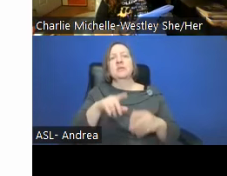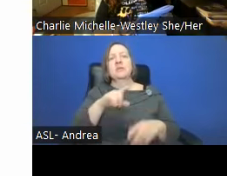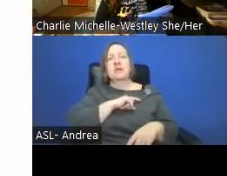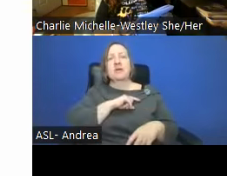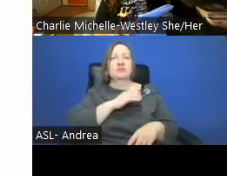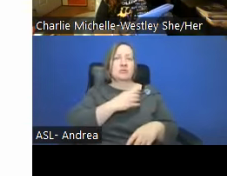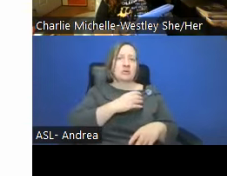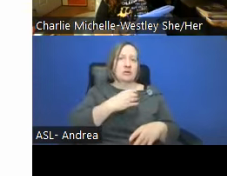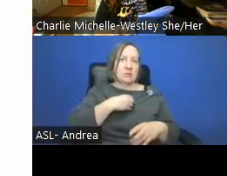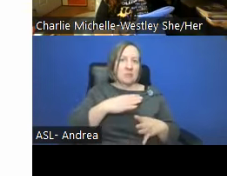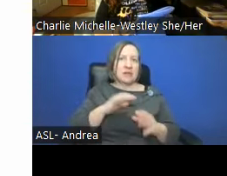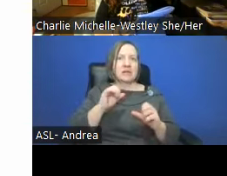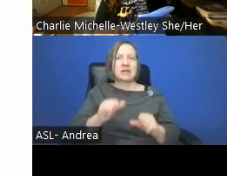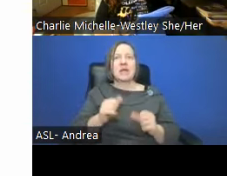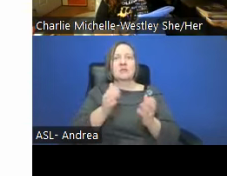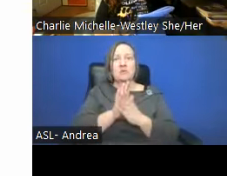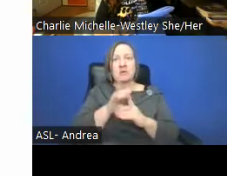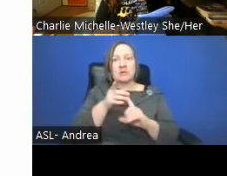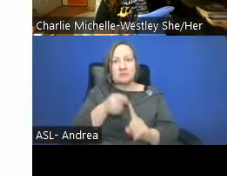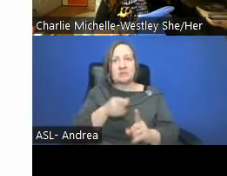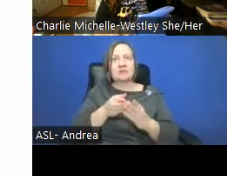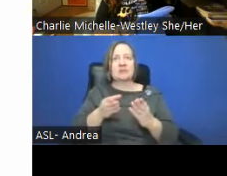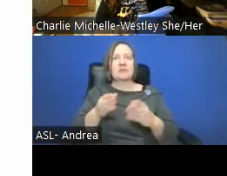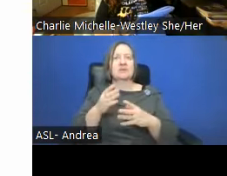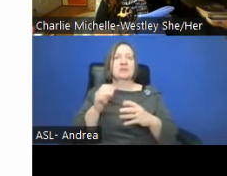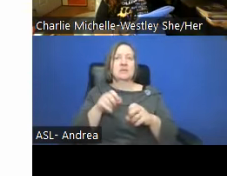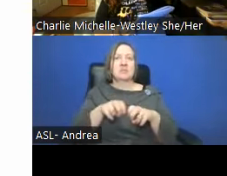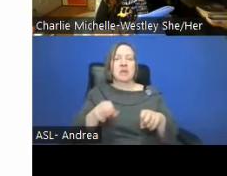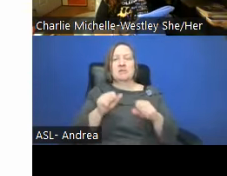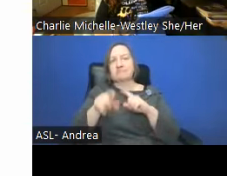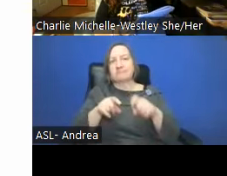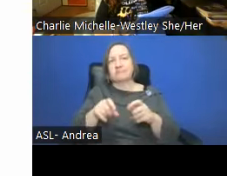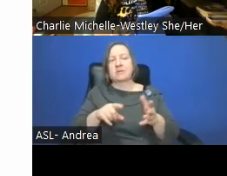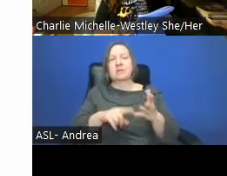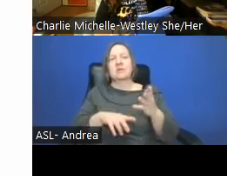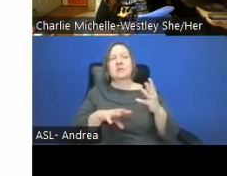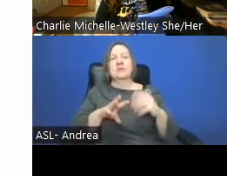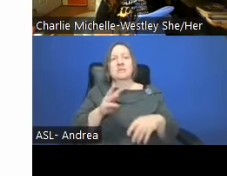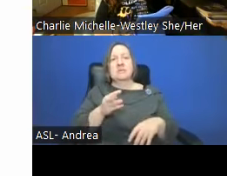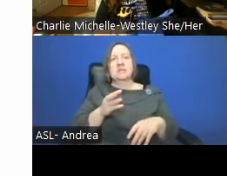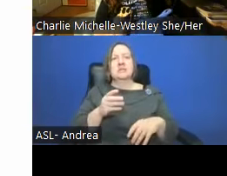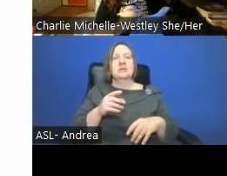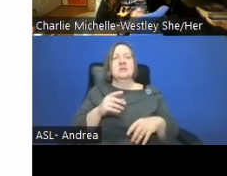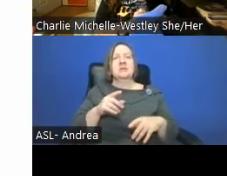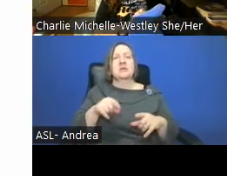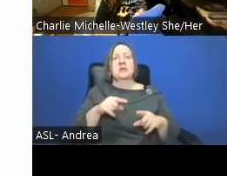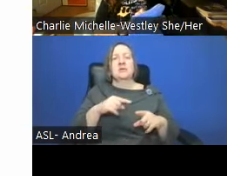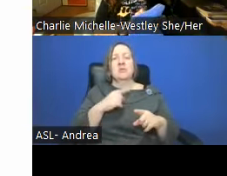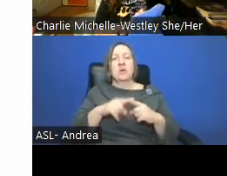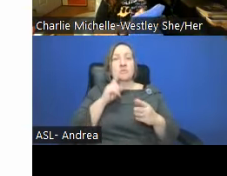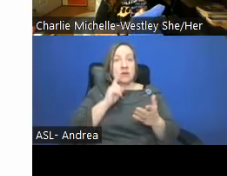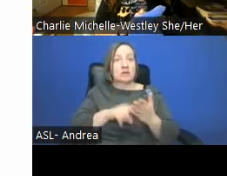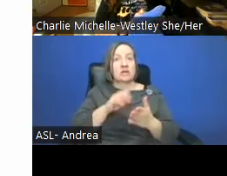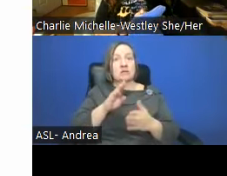6, once recognized by the presiding individual, the complainant and officers have the ability, there shouldn't be a comma there. The complainant and officers have the ability to ask